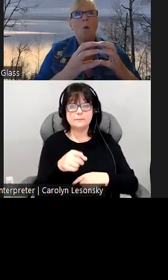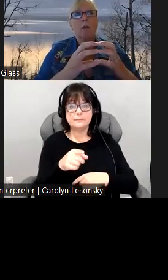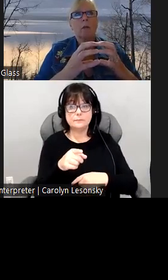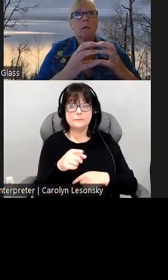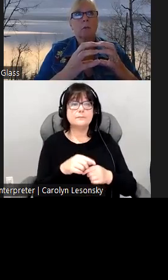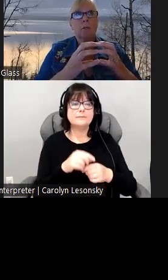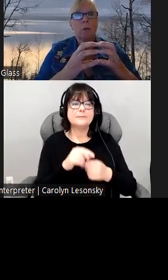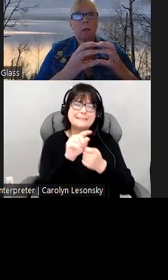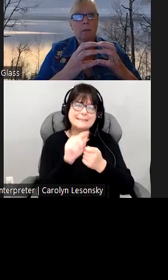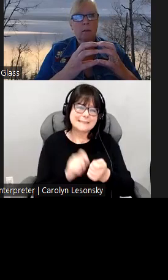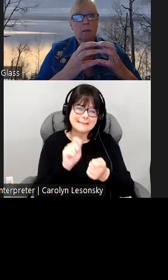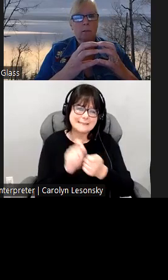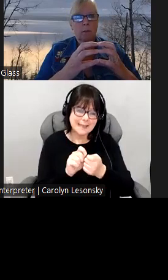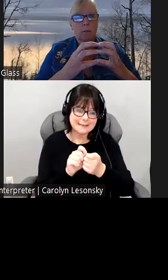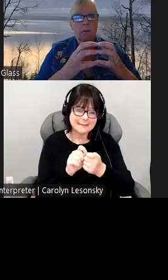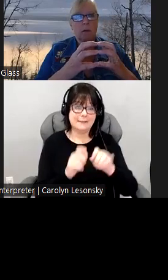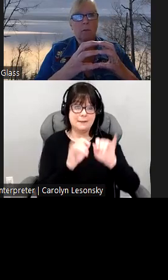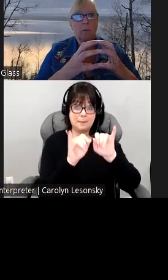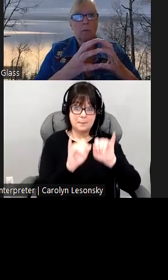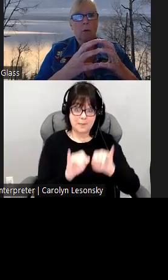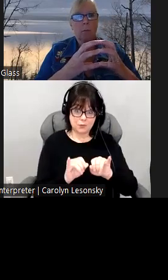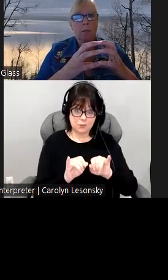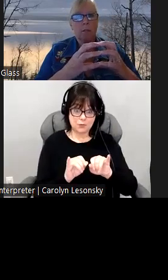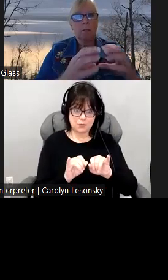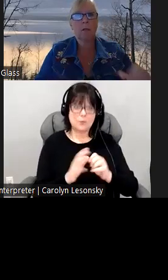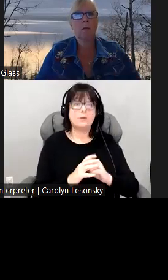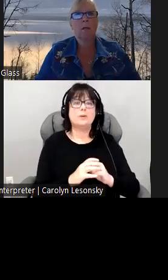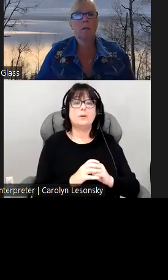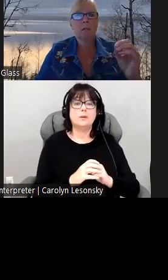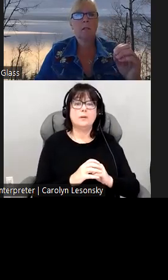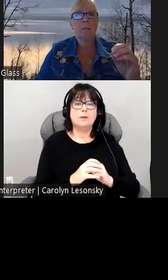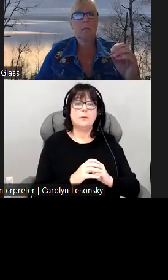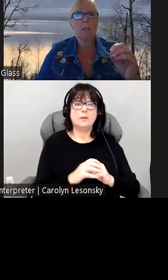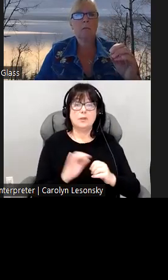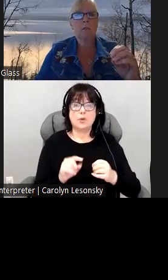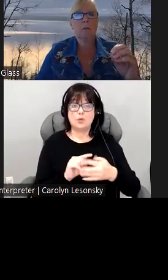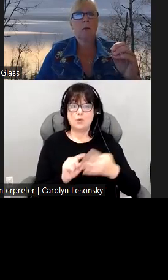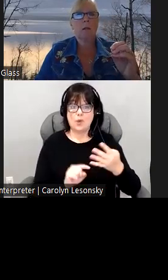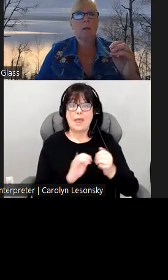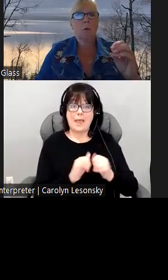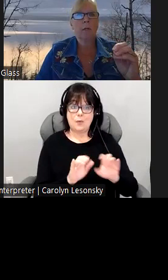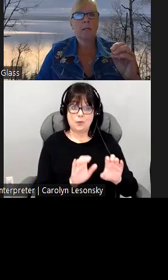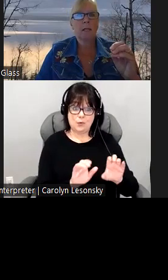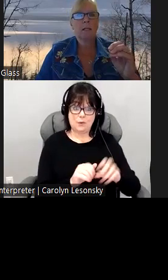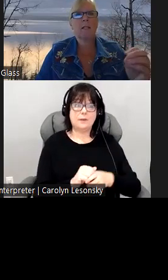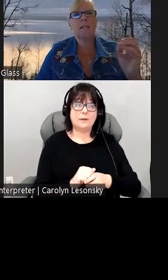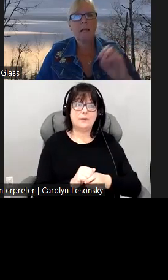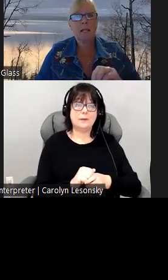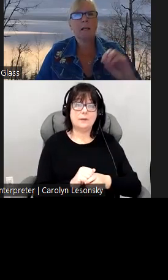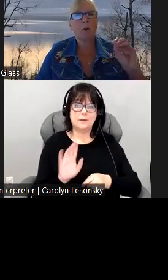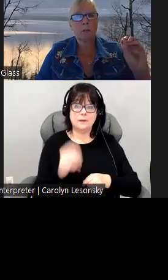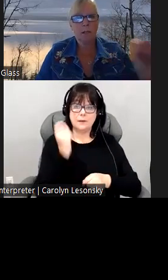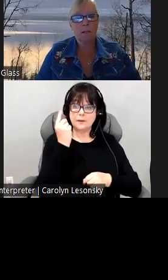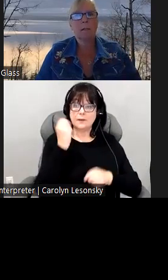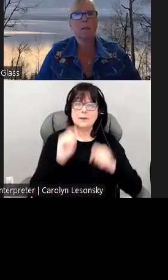how we're doing in terms of our core measures. 60B gives you more insight into the data